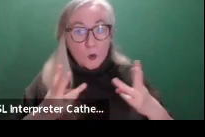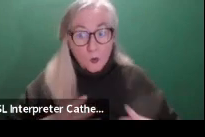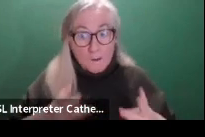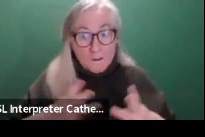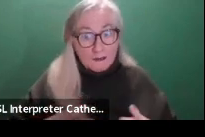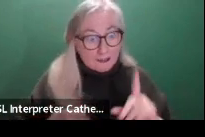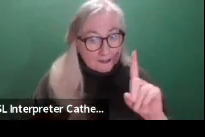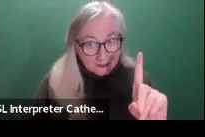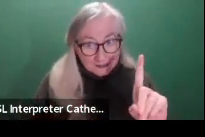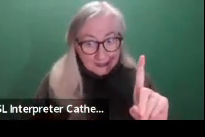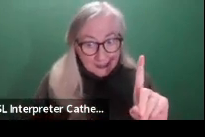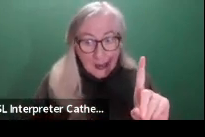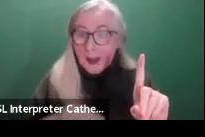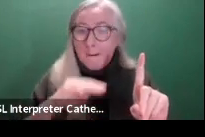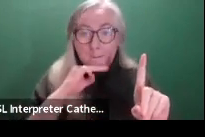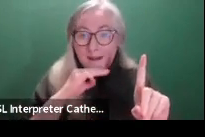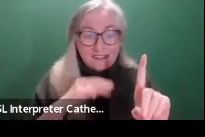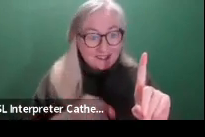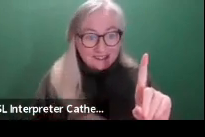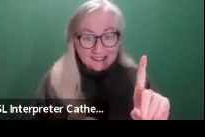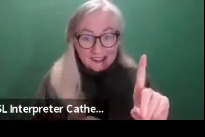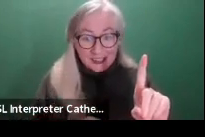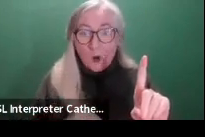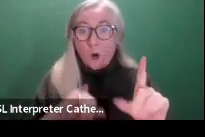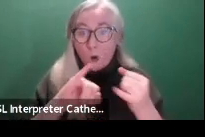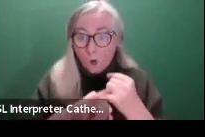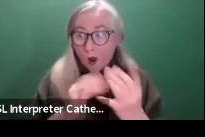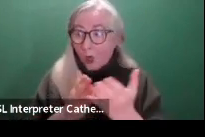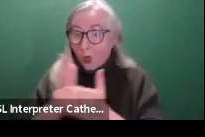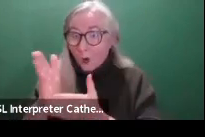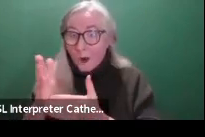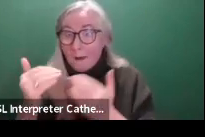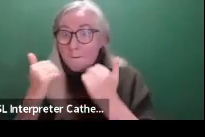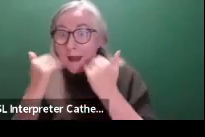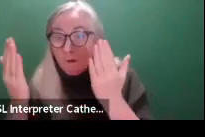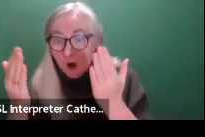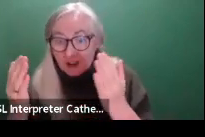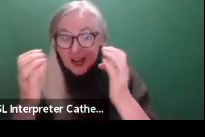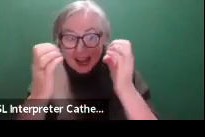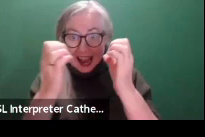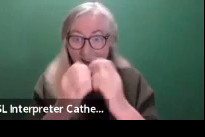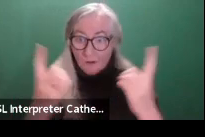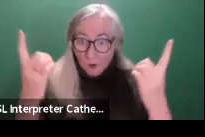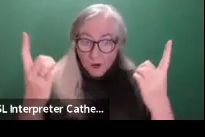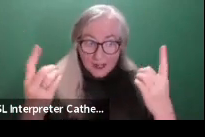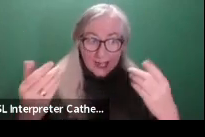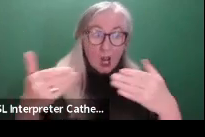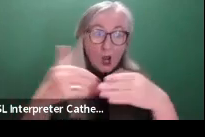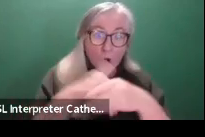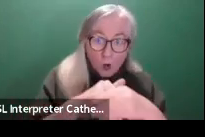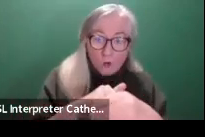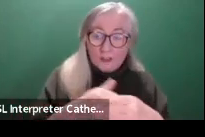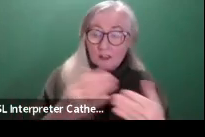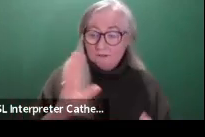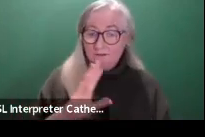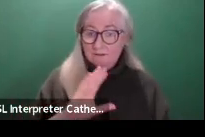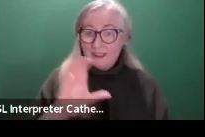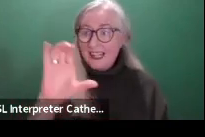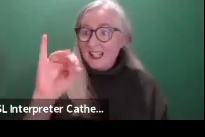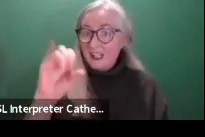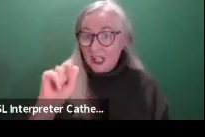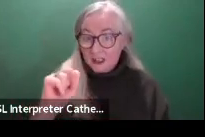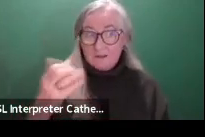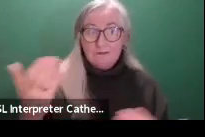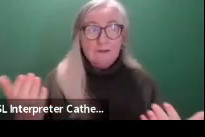menstruate, and therefore it's not only women who will go through menopause. So everyone includes cisgender women, some